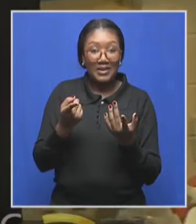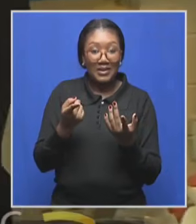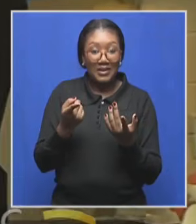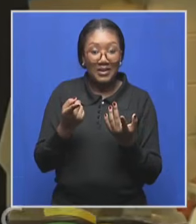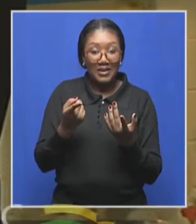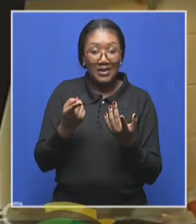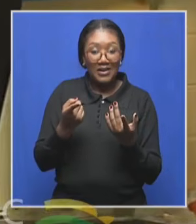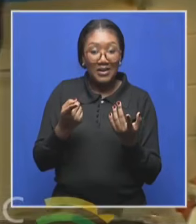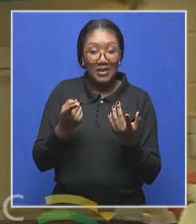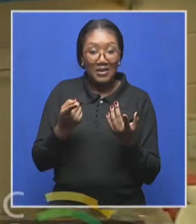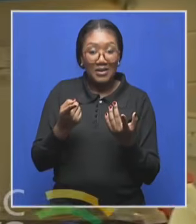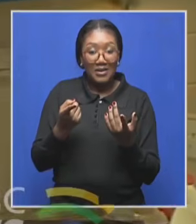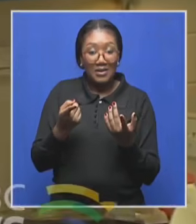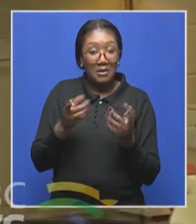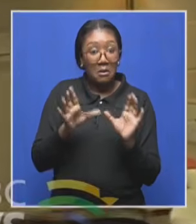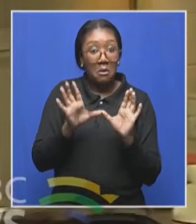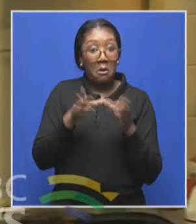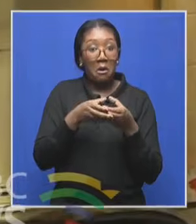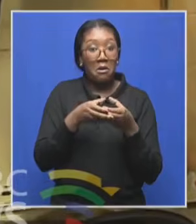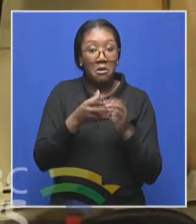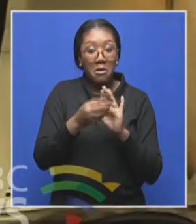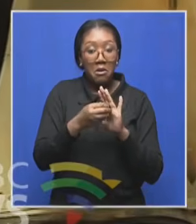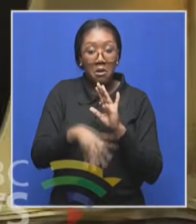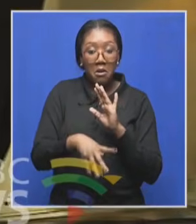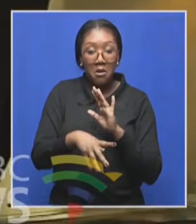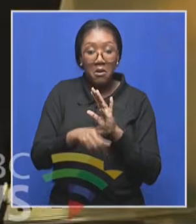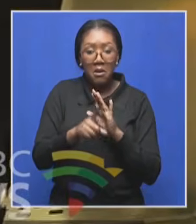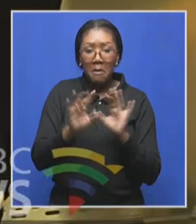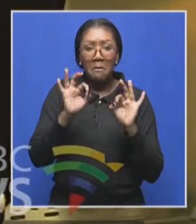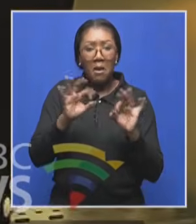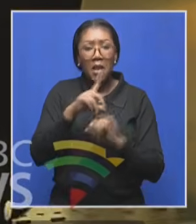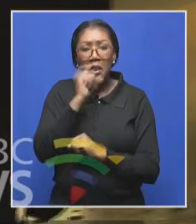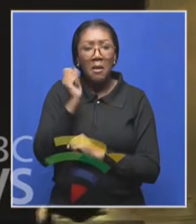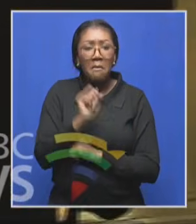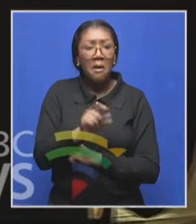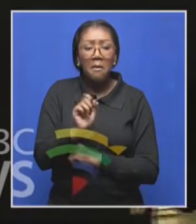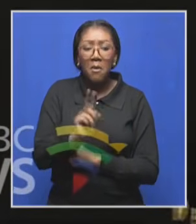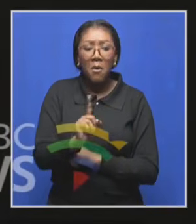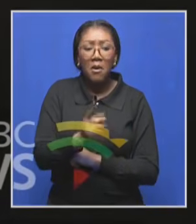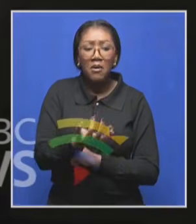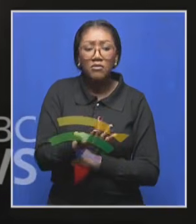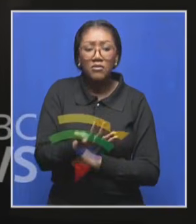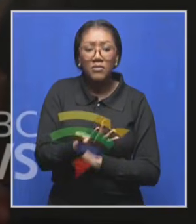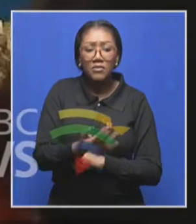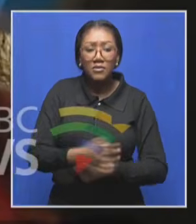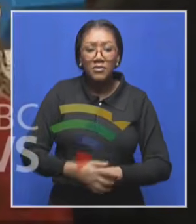This is a class 2, what is the official name for it?